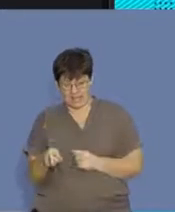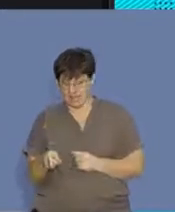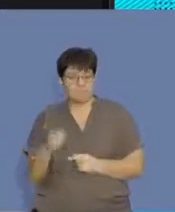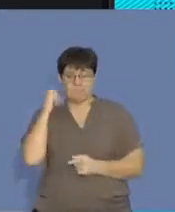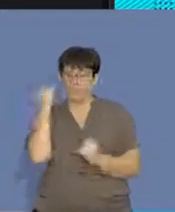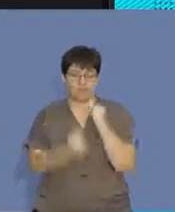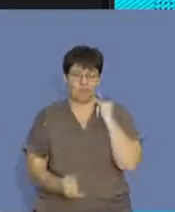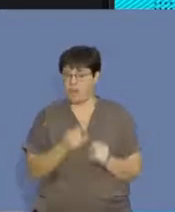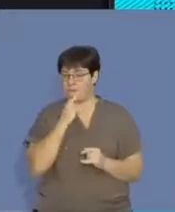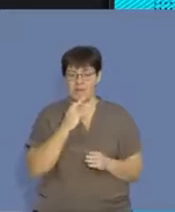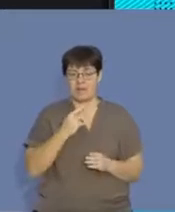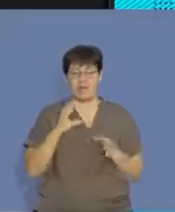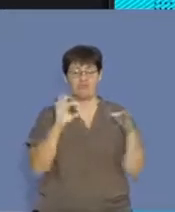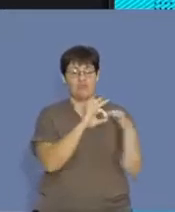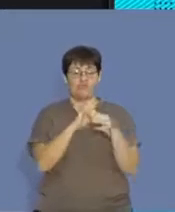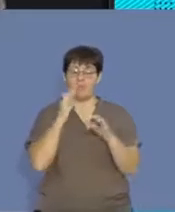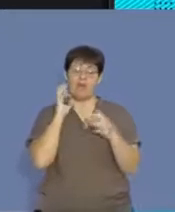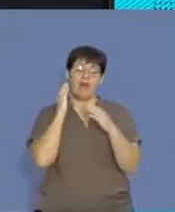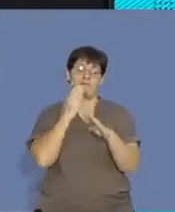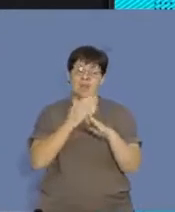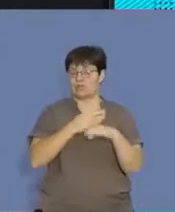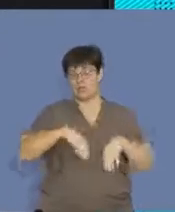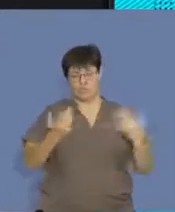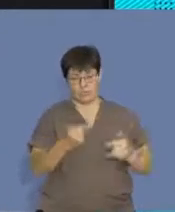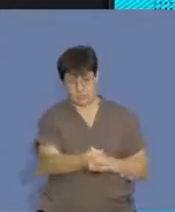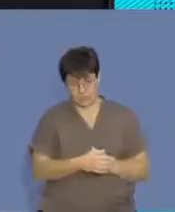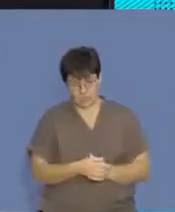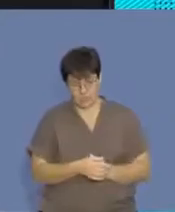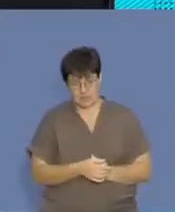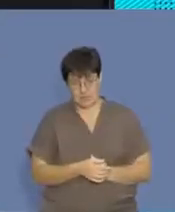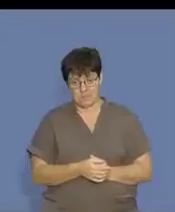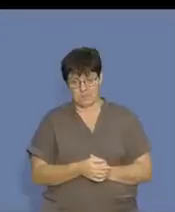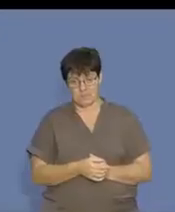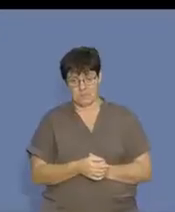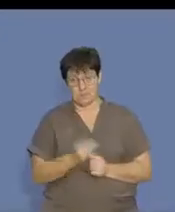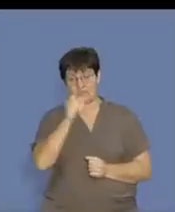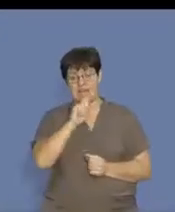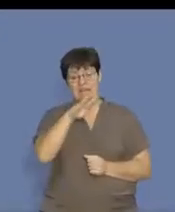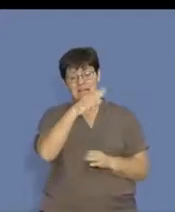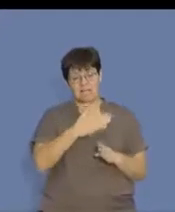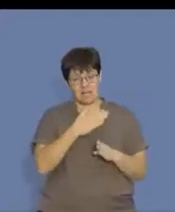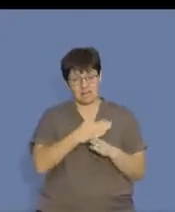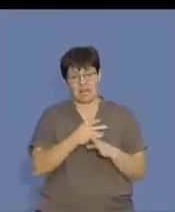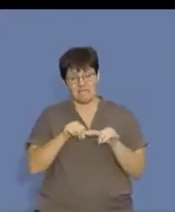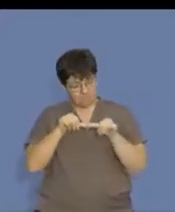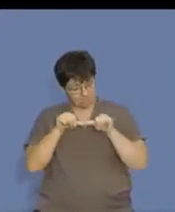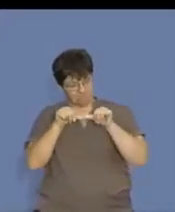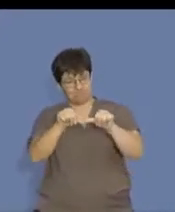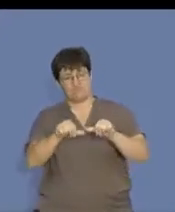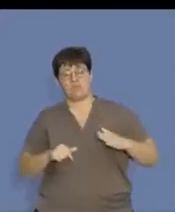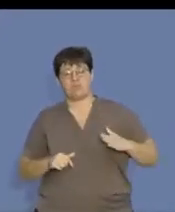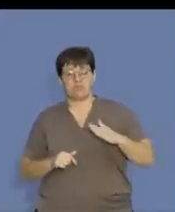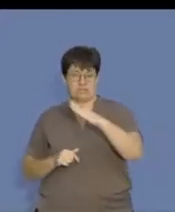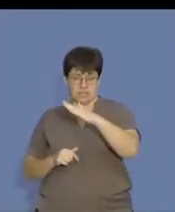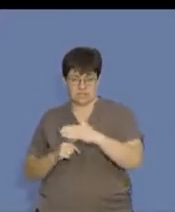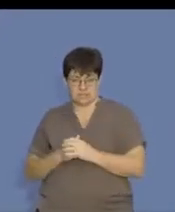many, it's no longer a function, it's just a relation. And then the linear function has a